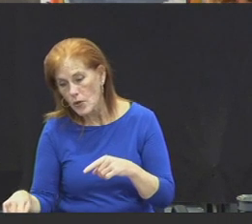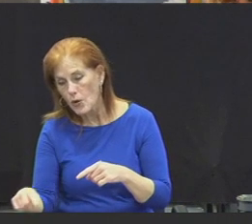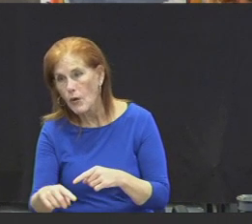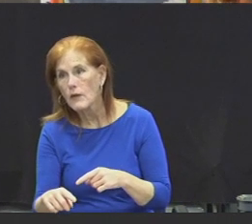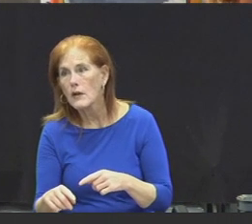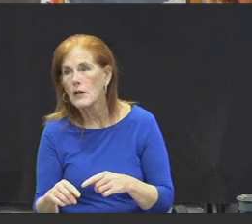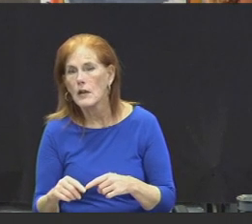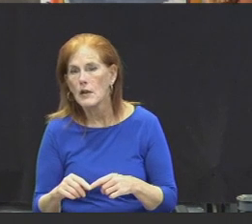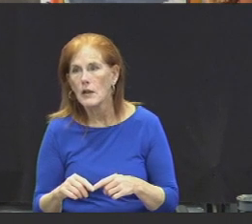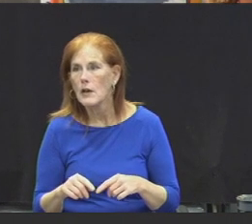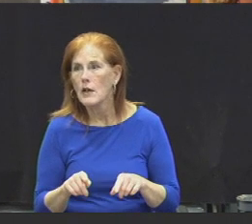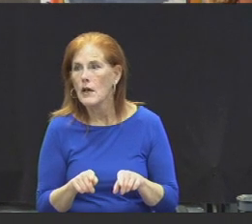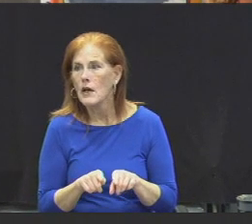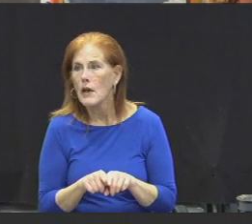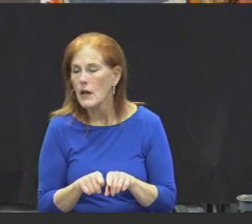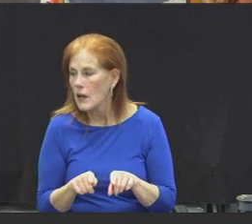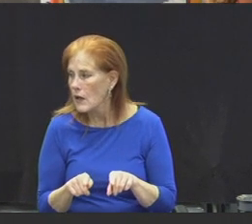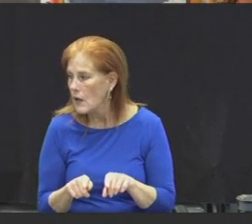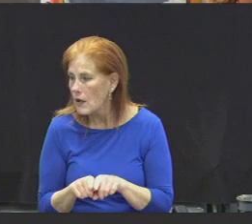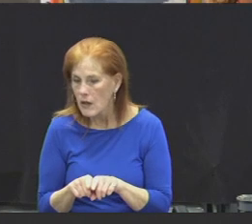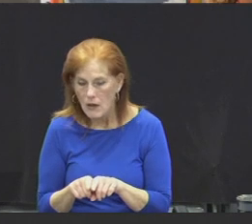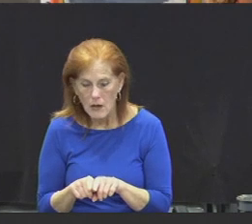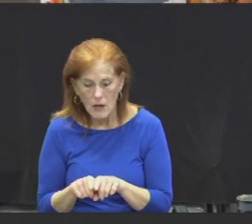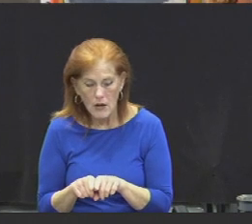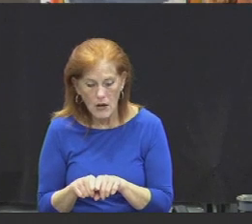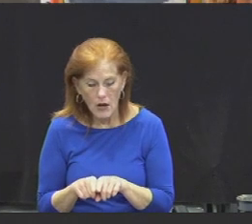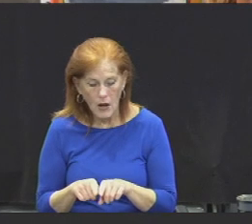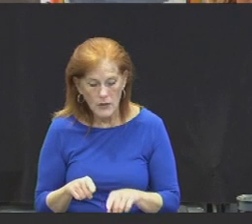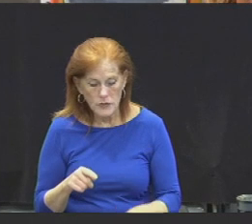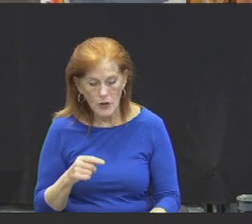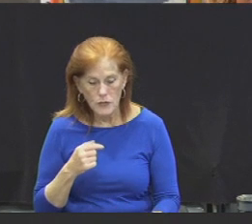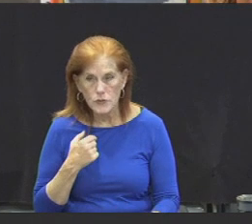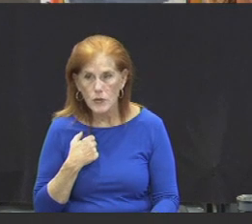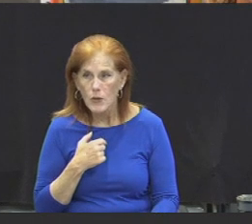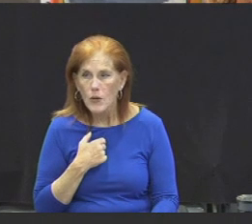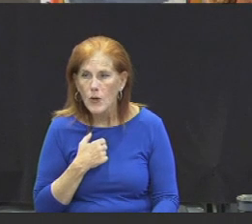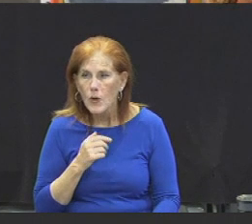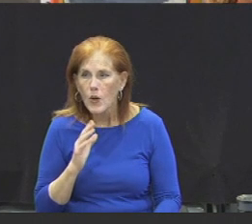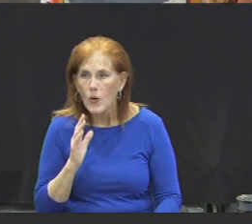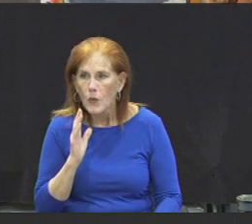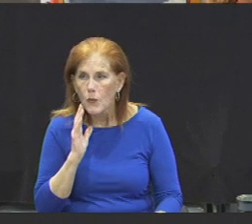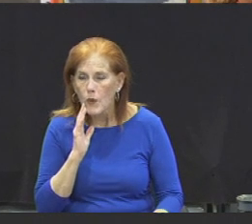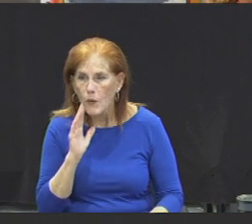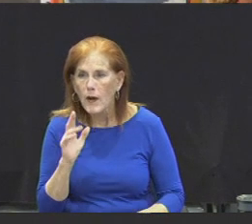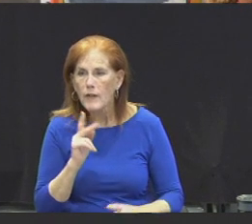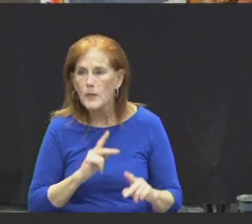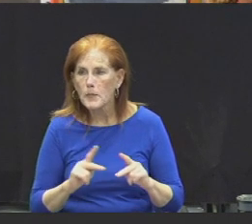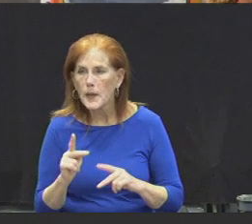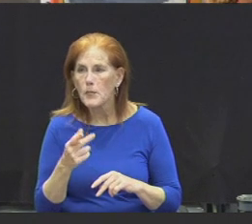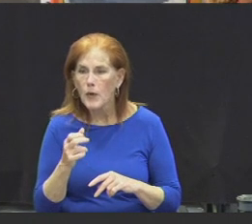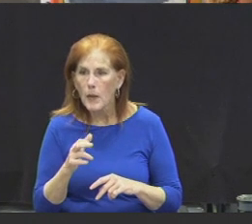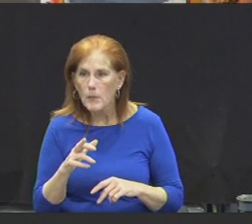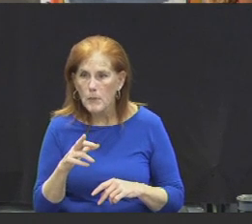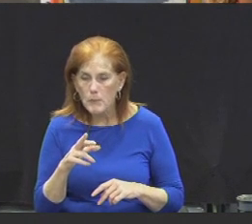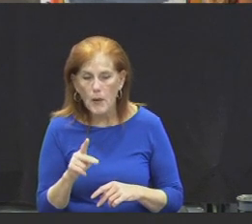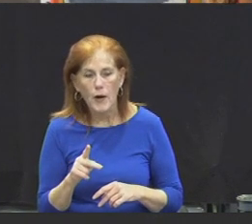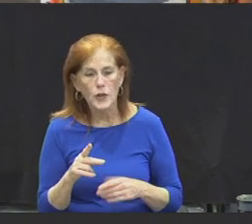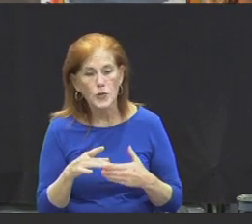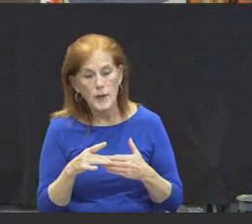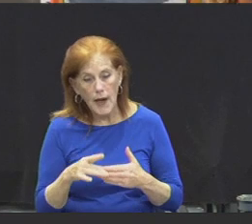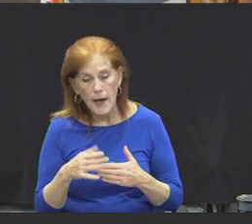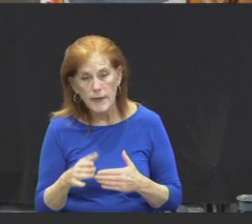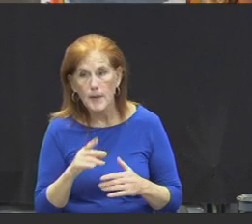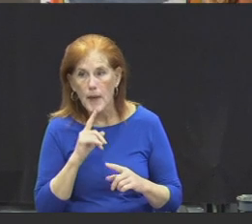I'll also couple with that we'll have park ambassadors in the park helping guide people and direct them and answer